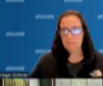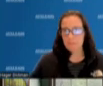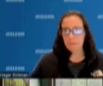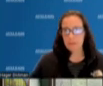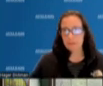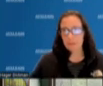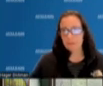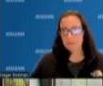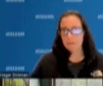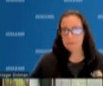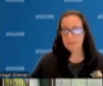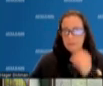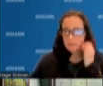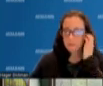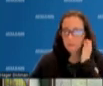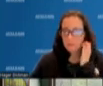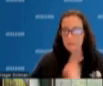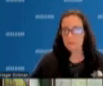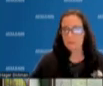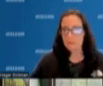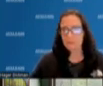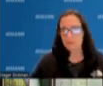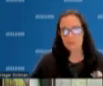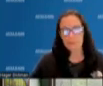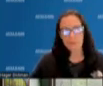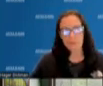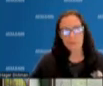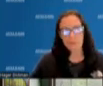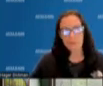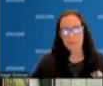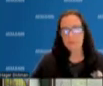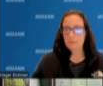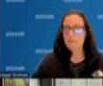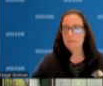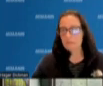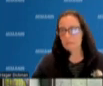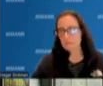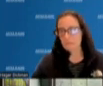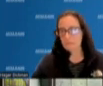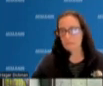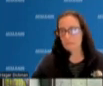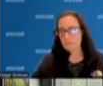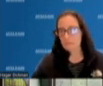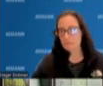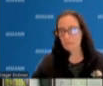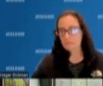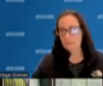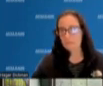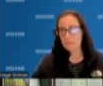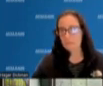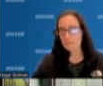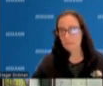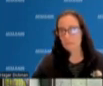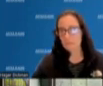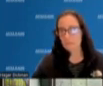Thanks. I'm seeing a question from Vivian about accessing the sign-on letter, and I just want to share because I know we have a lot of